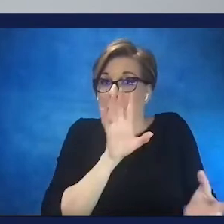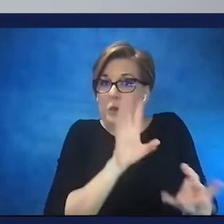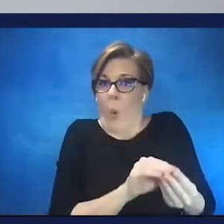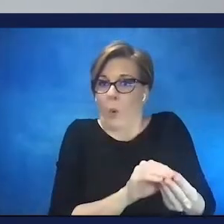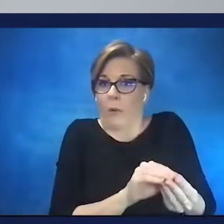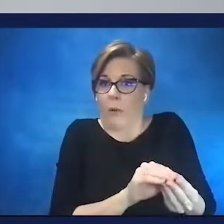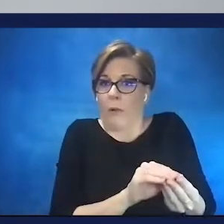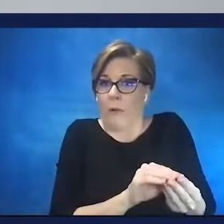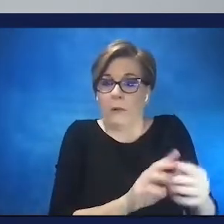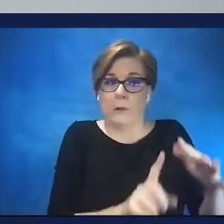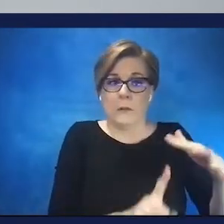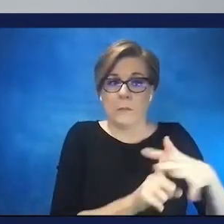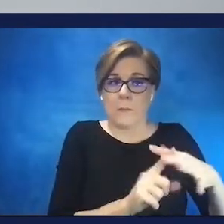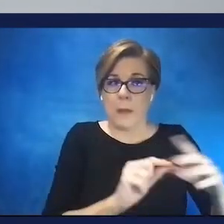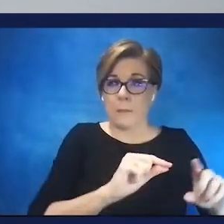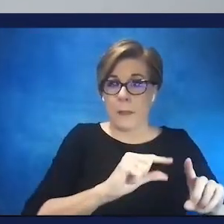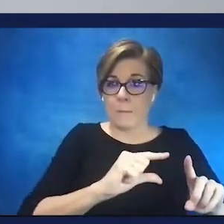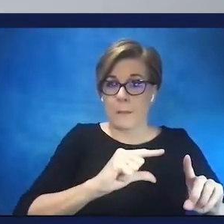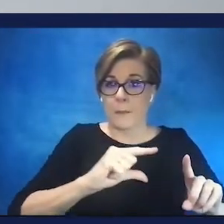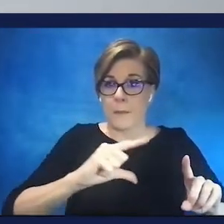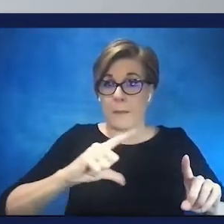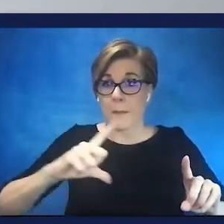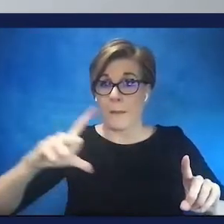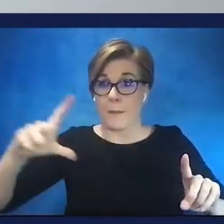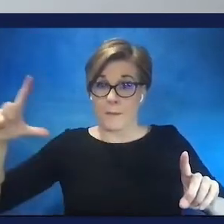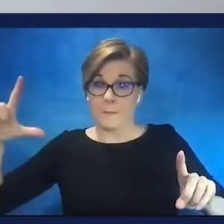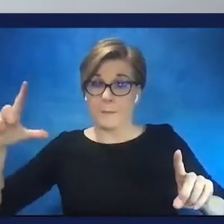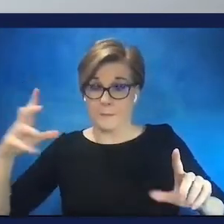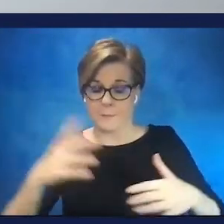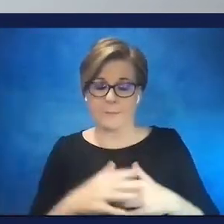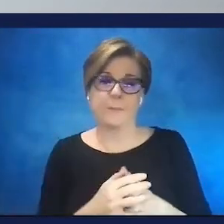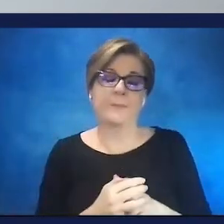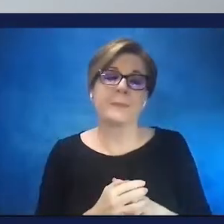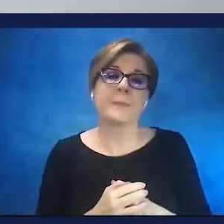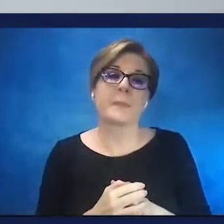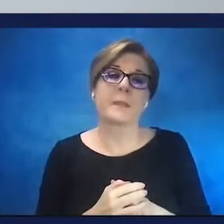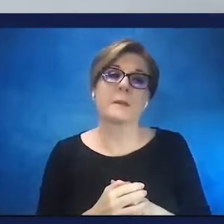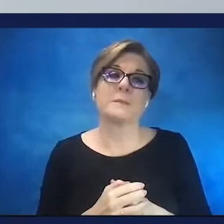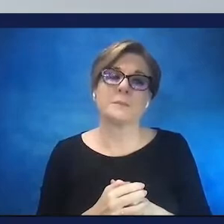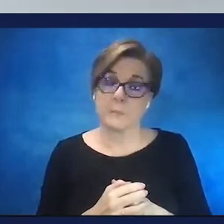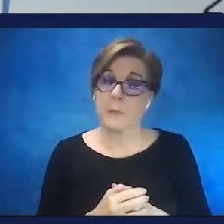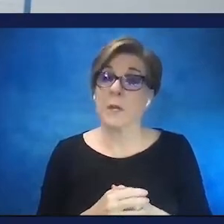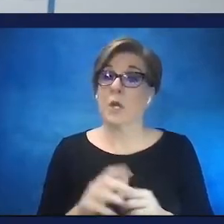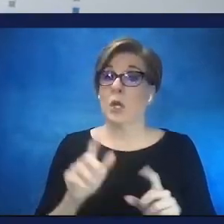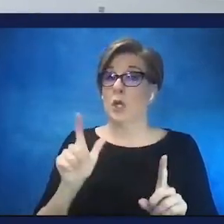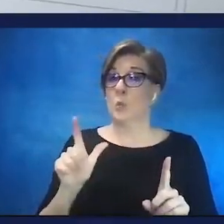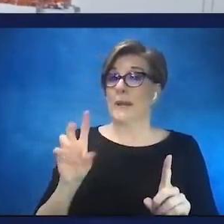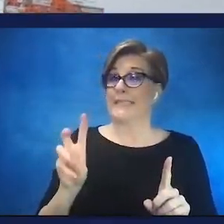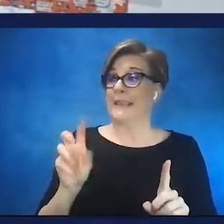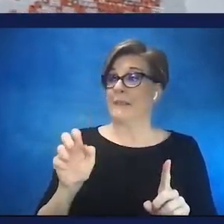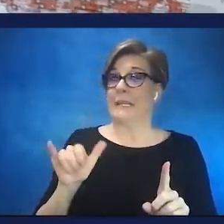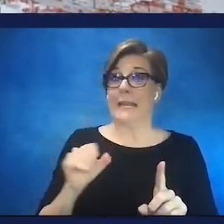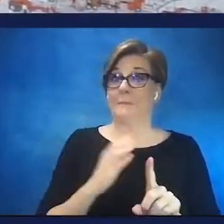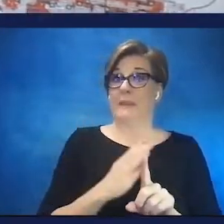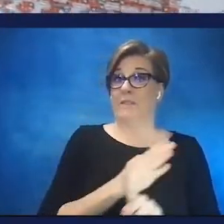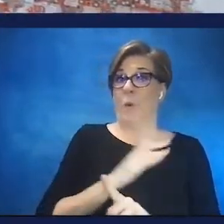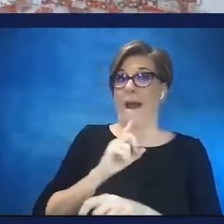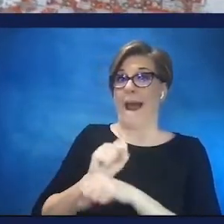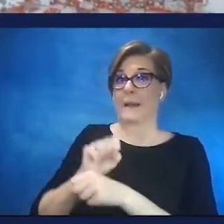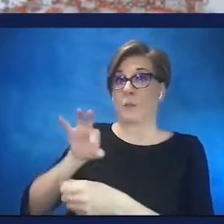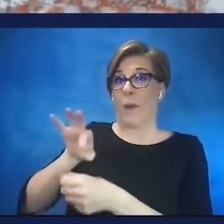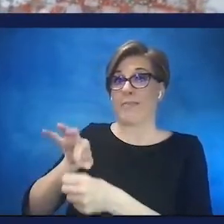in total voted each of those days during early voting. And I mentioned at 27 days before election